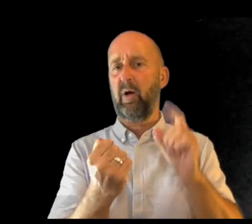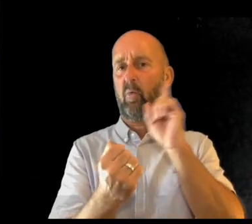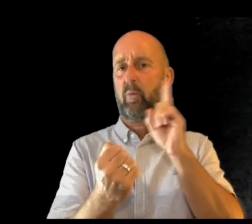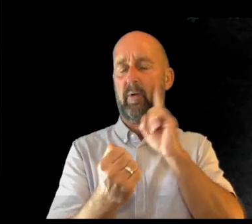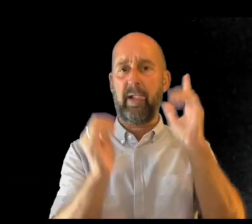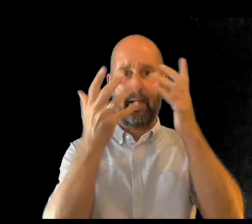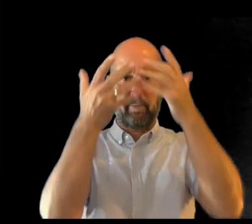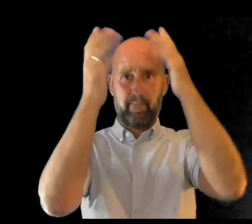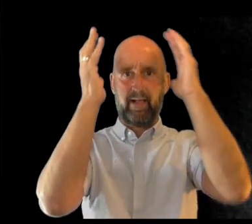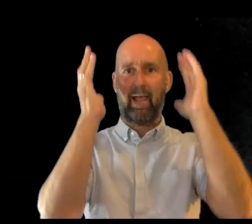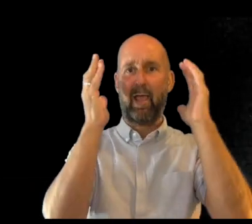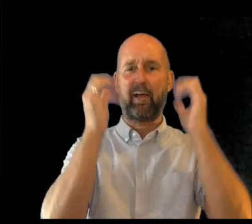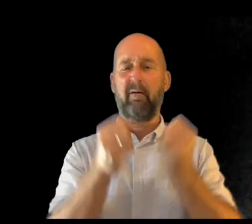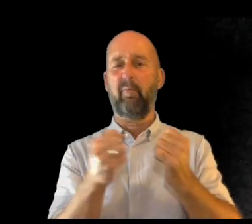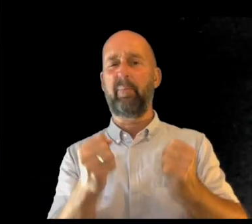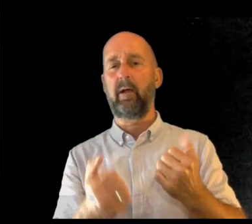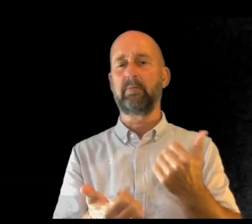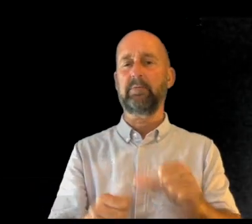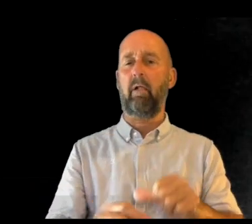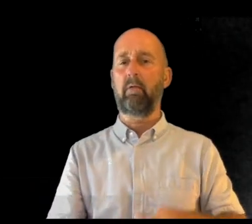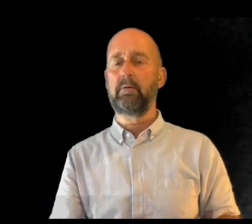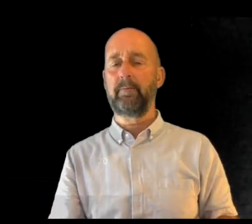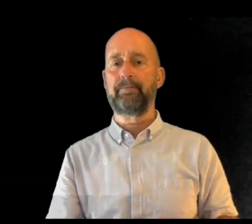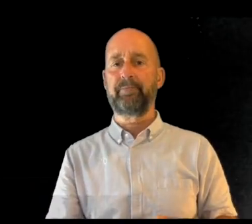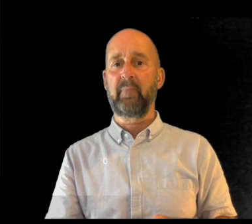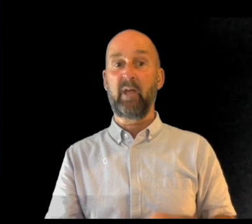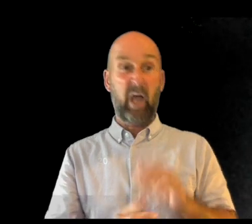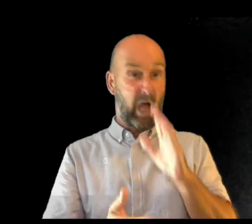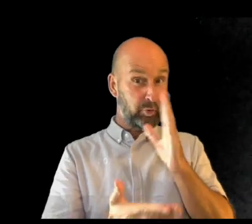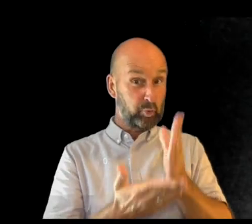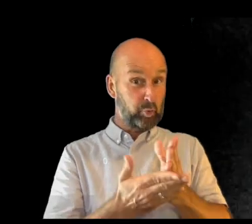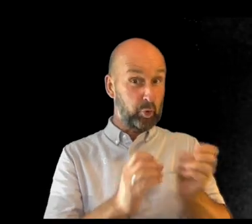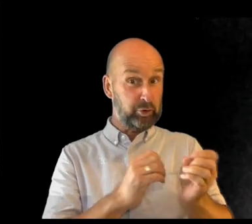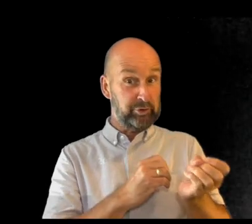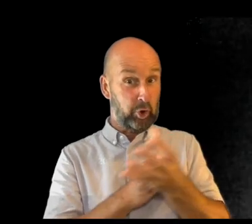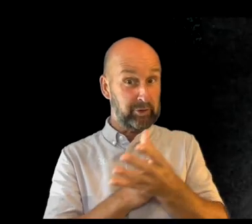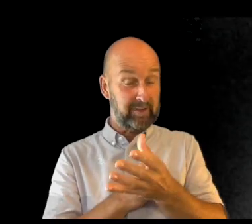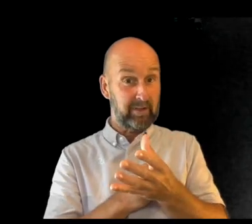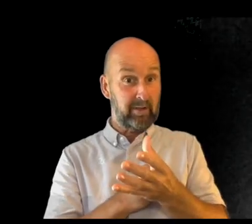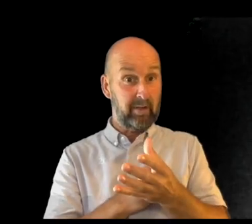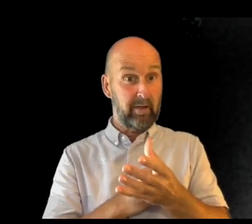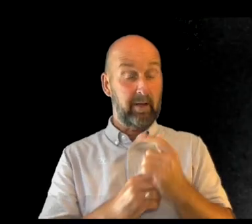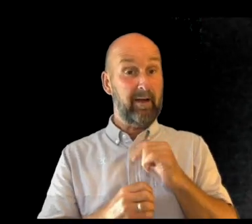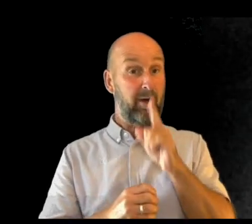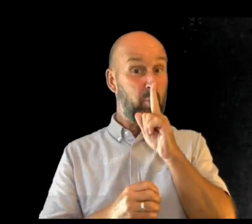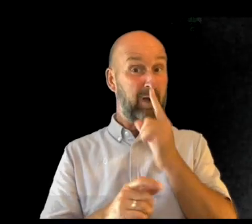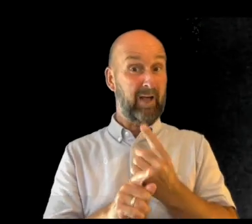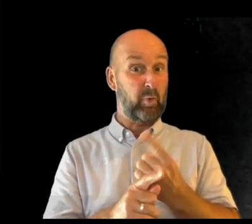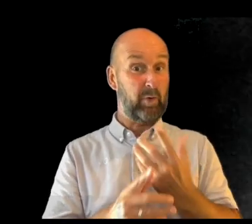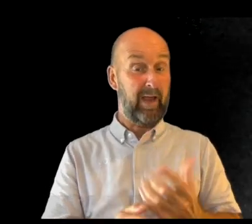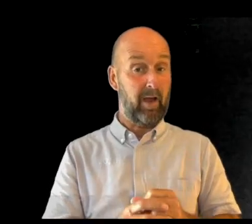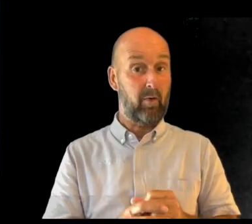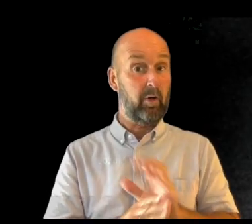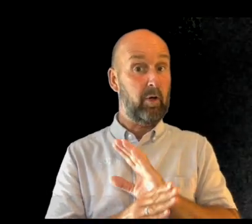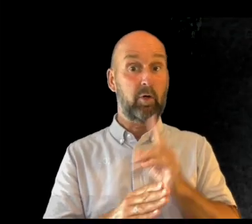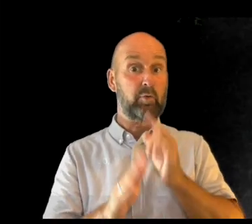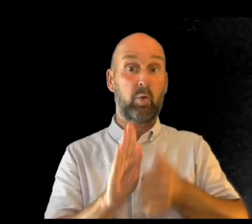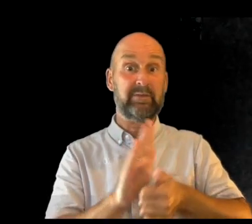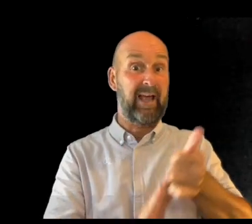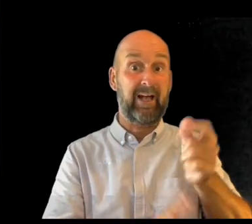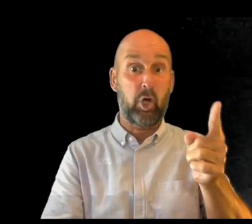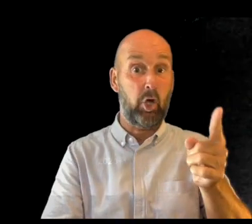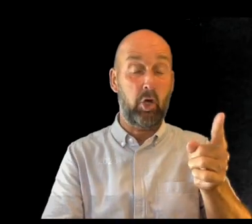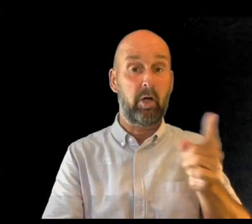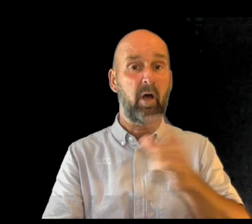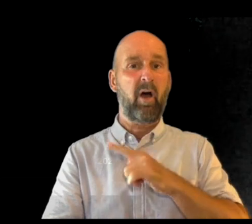Big hair, big deal. She's sure she chucked it. It's not really coherent right now. Do not let them sack her.